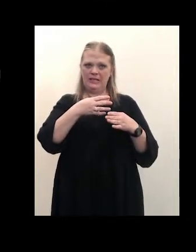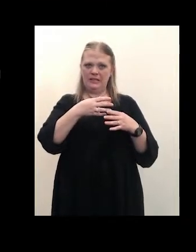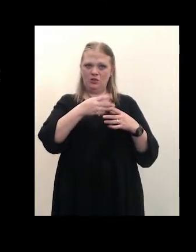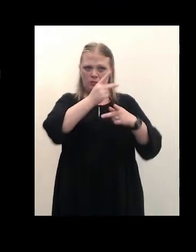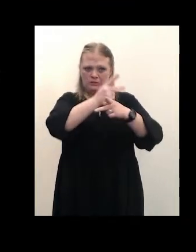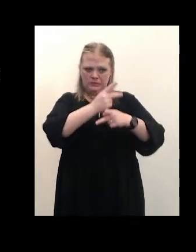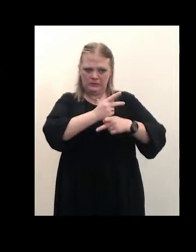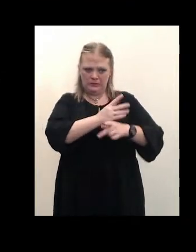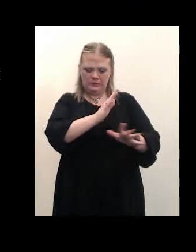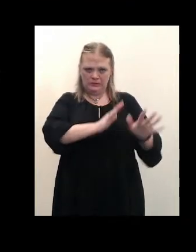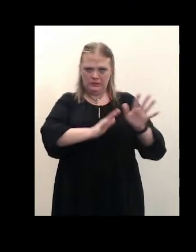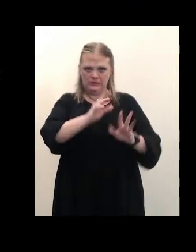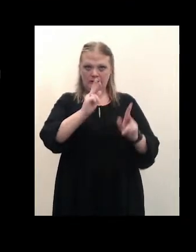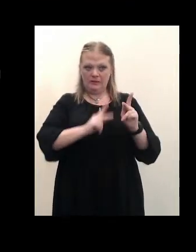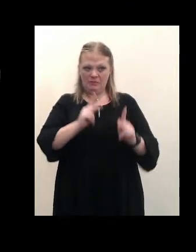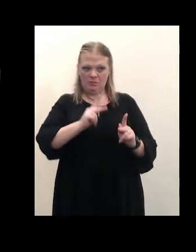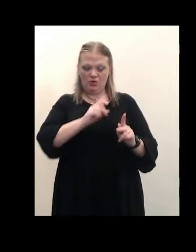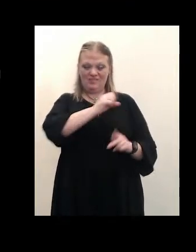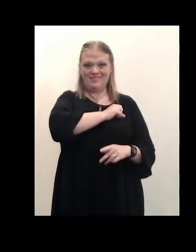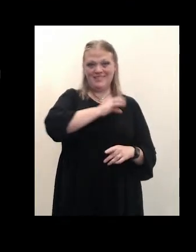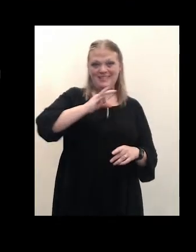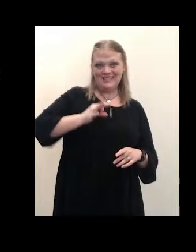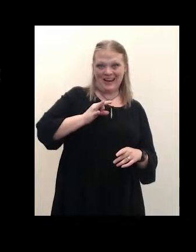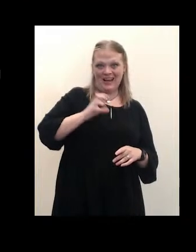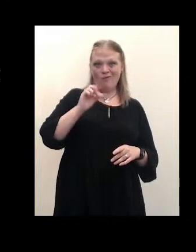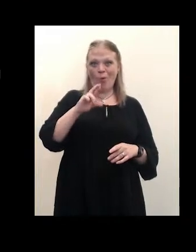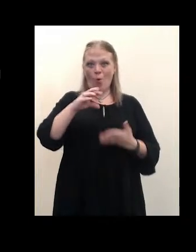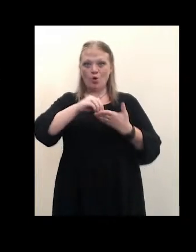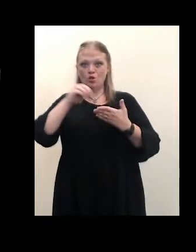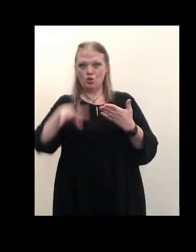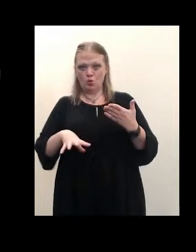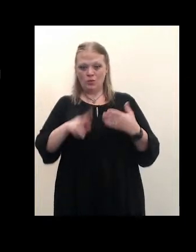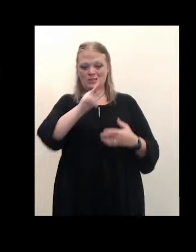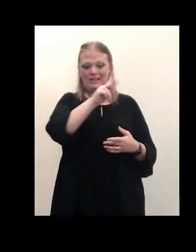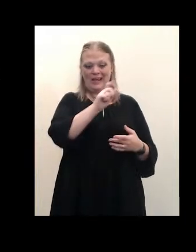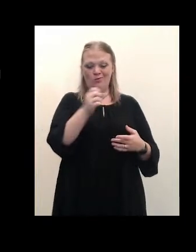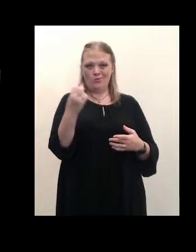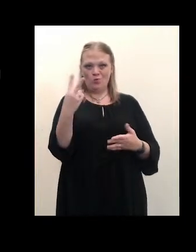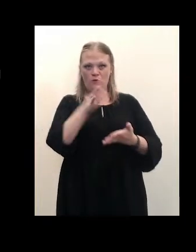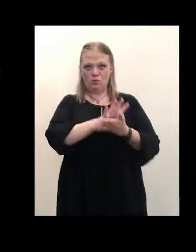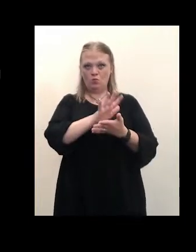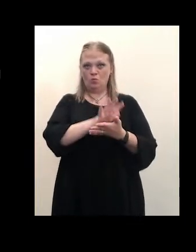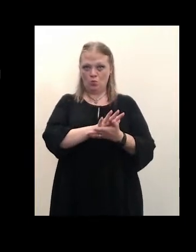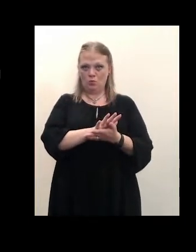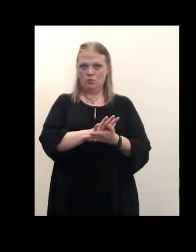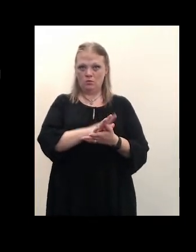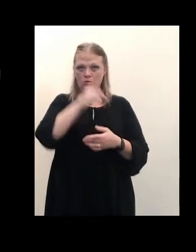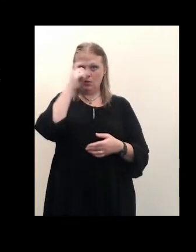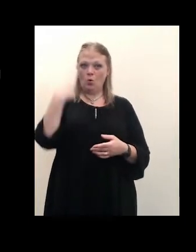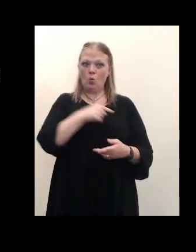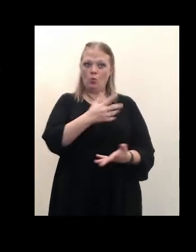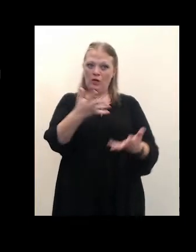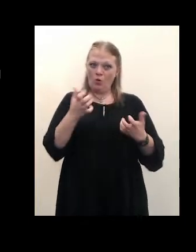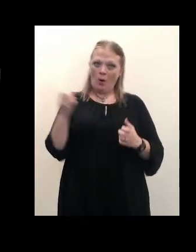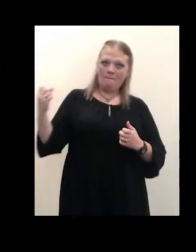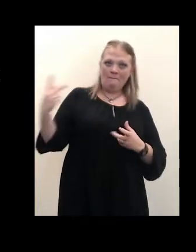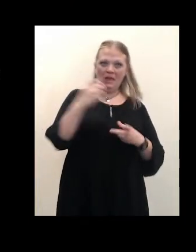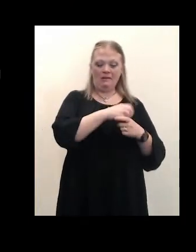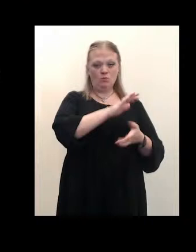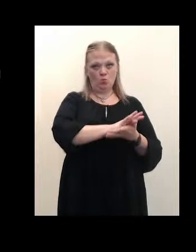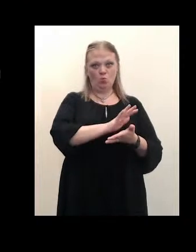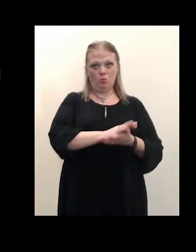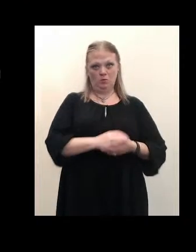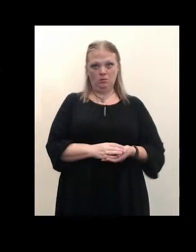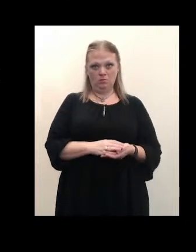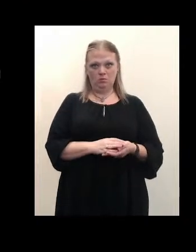are either staff or students in K through 12 schools those rapid tests, because we want to get them back in schools. So those